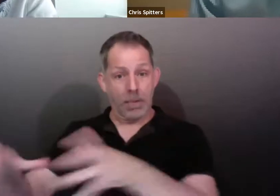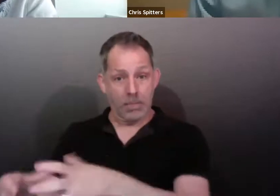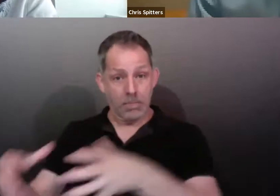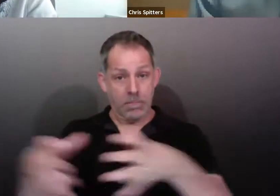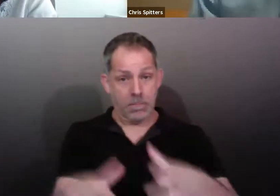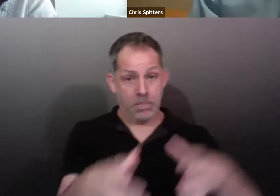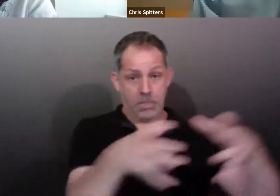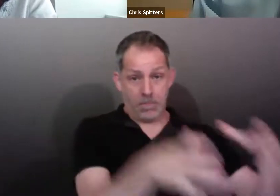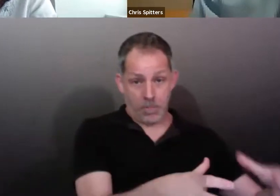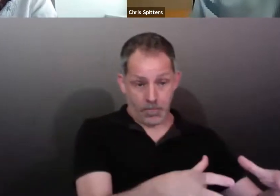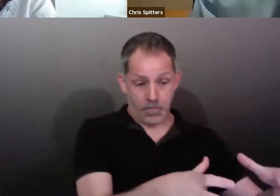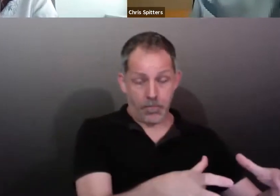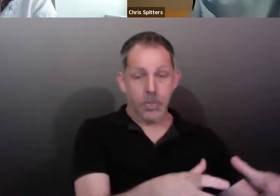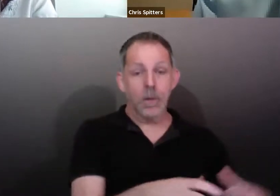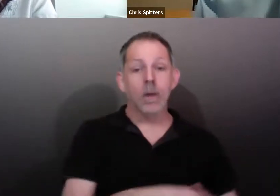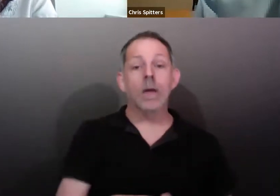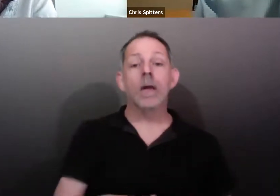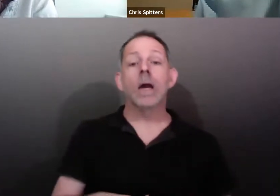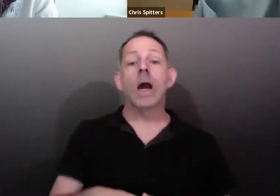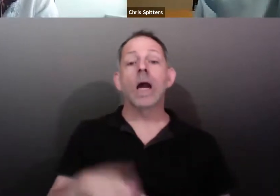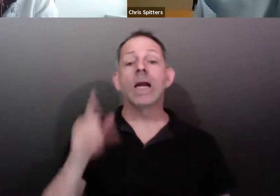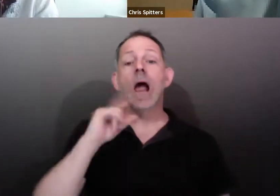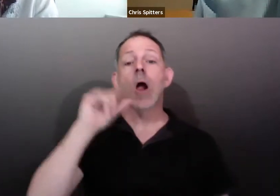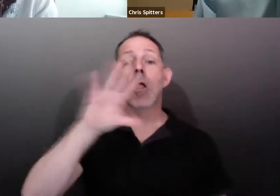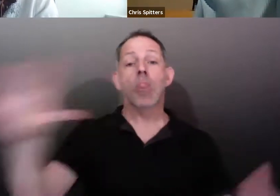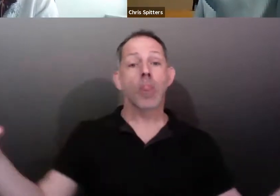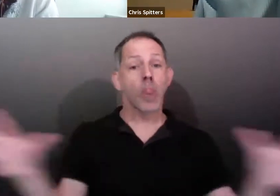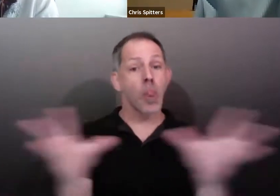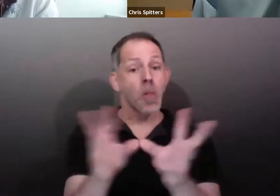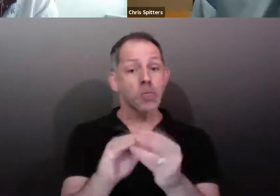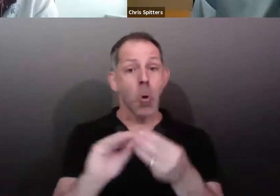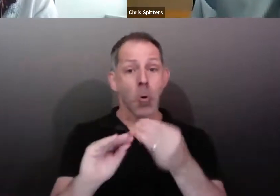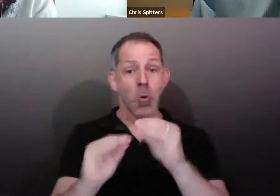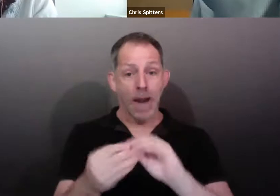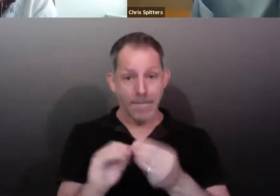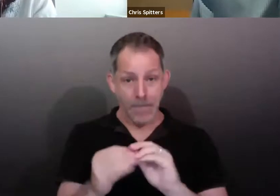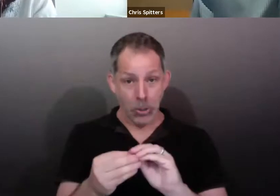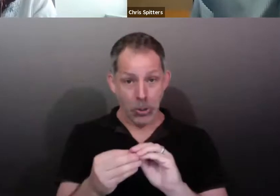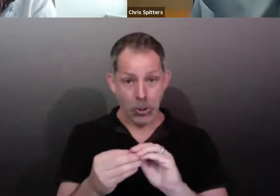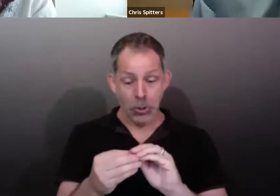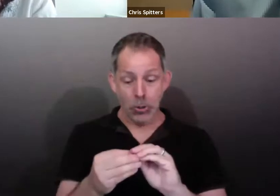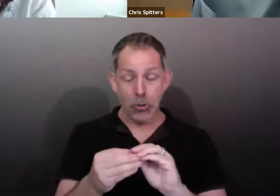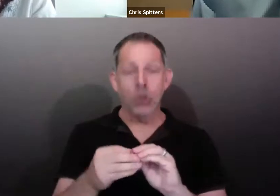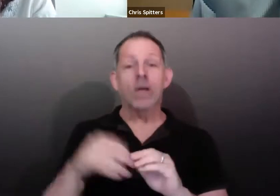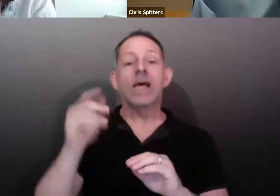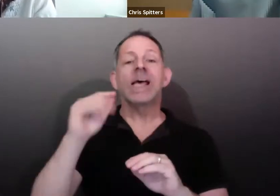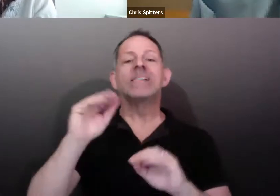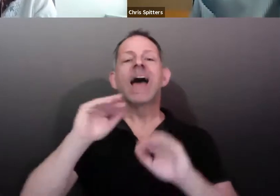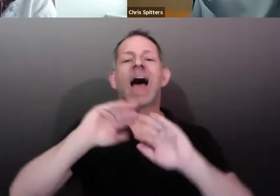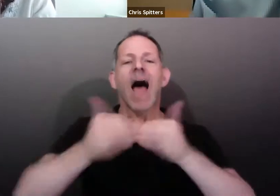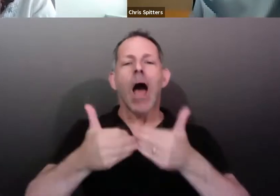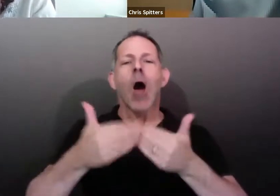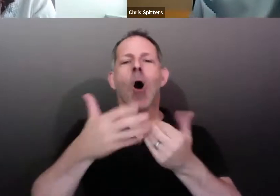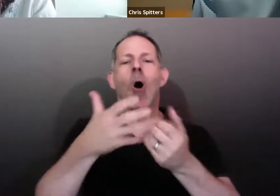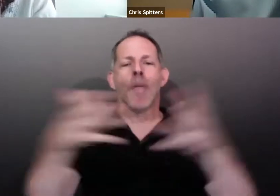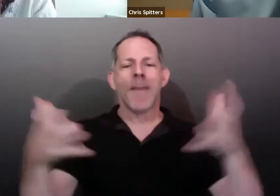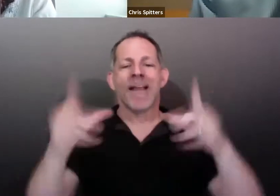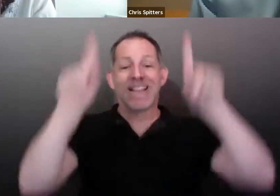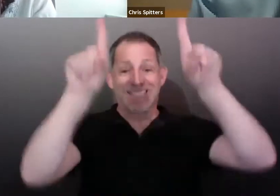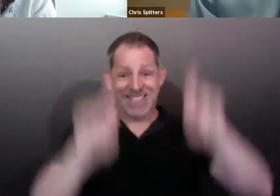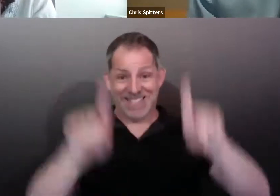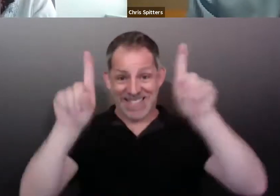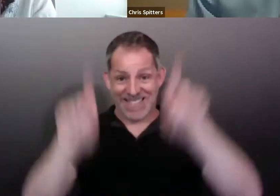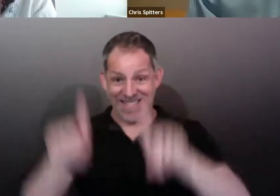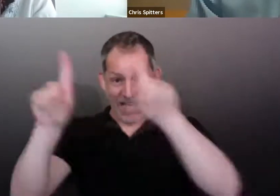save materials. And so that's something that's been under consideration, at least theoretically, since we first started